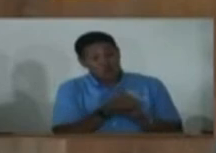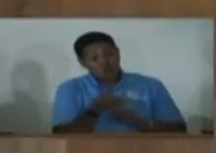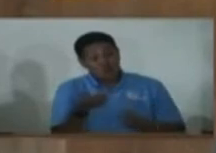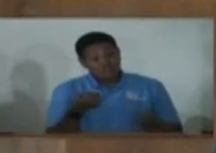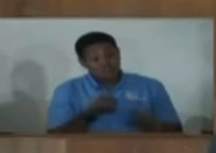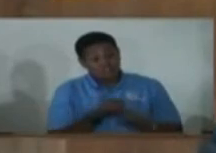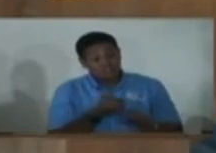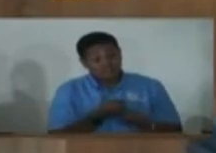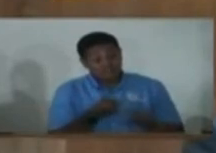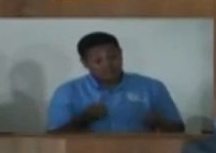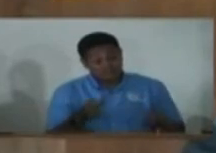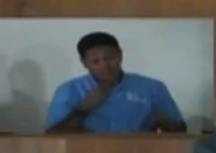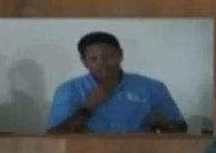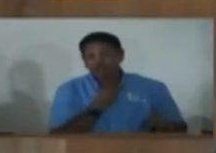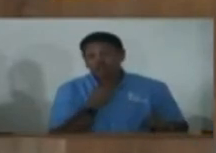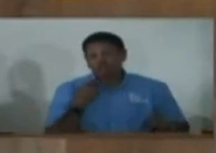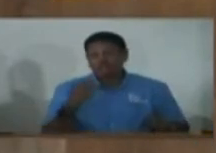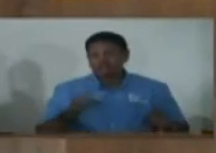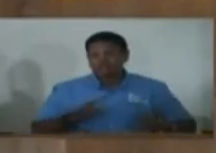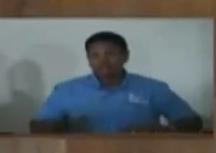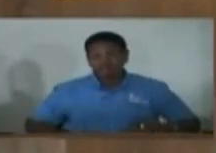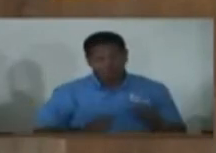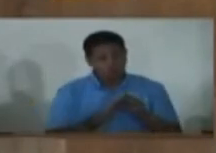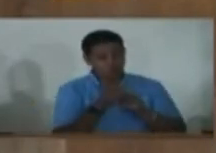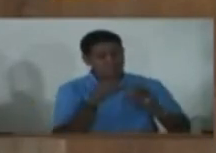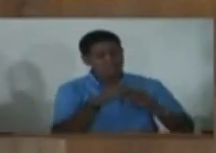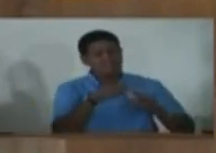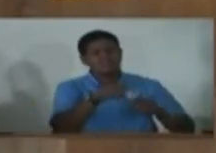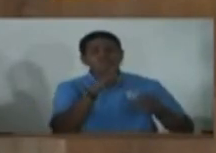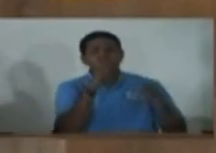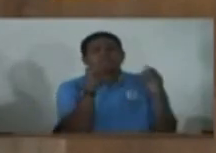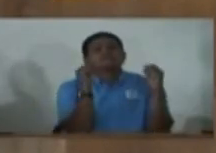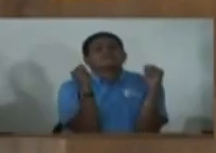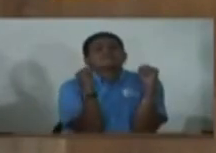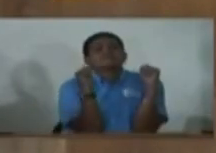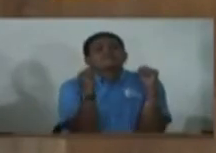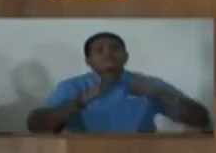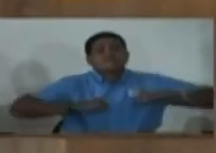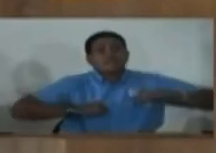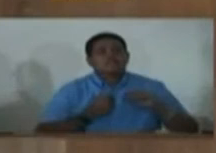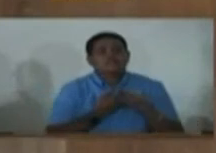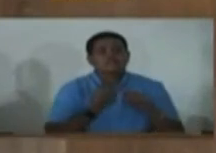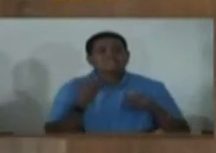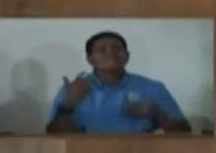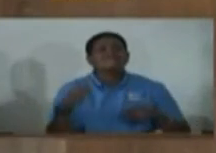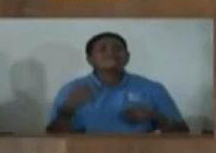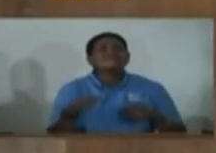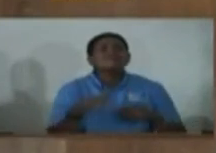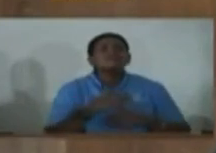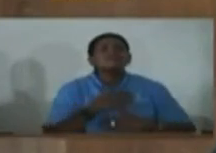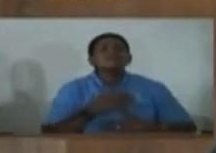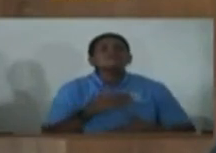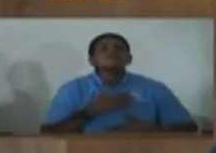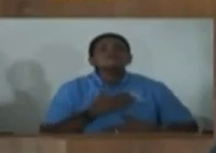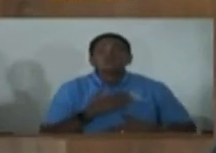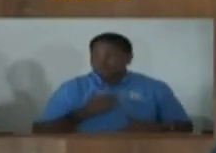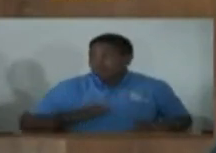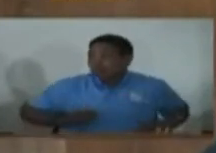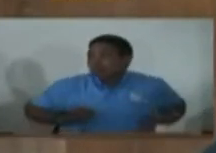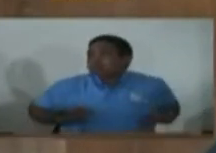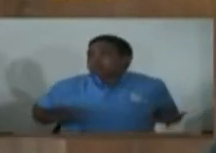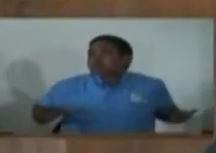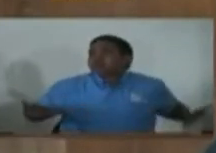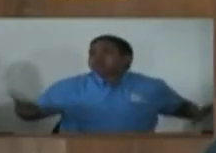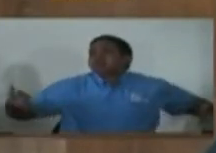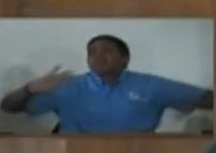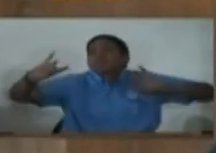is, the risk of contracting COVID in an enclosed space with poor ventilation is much higher than in the open